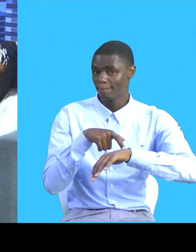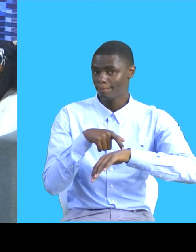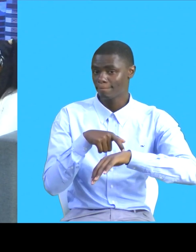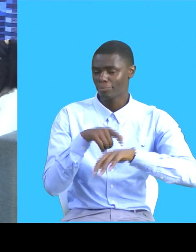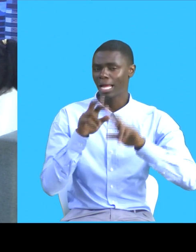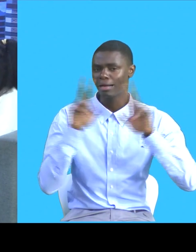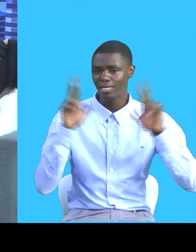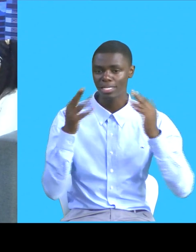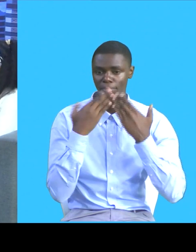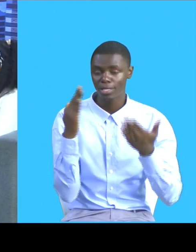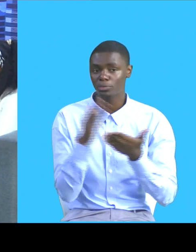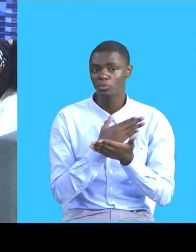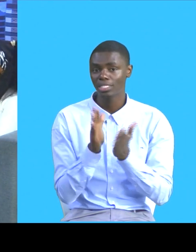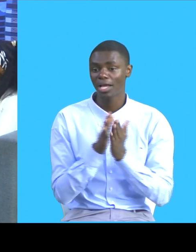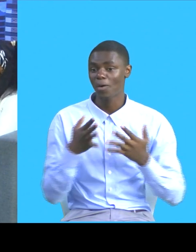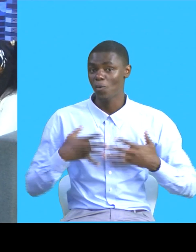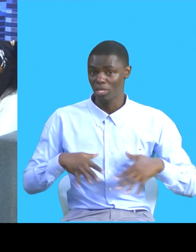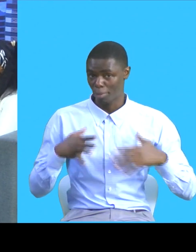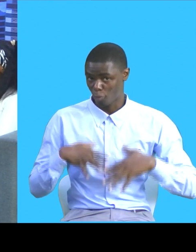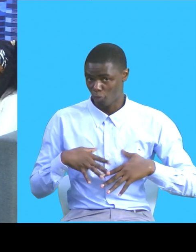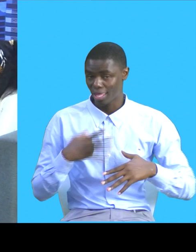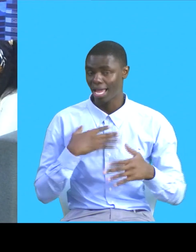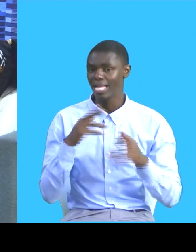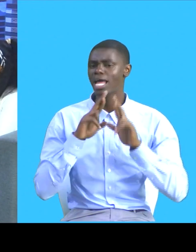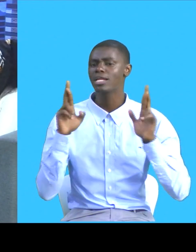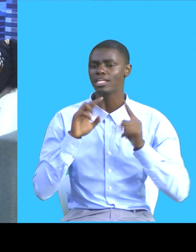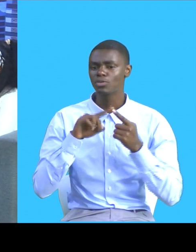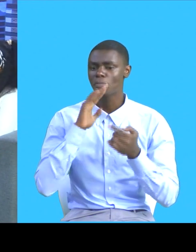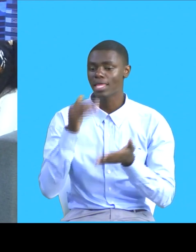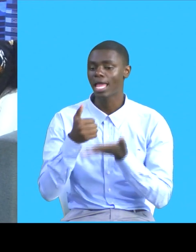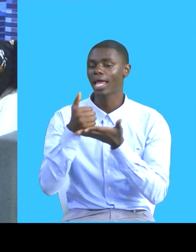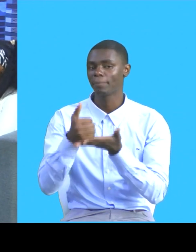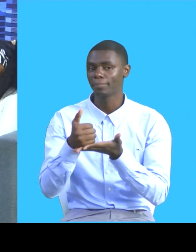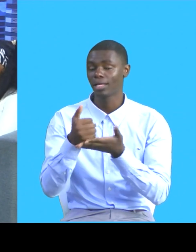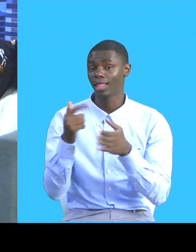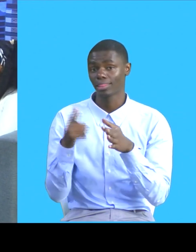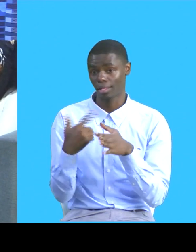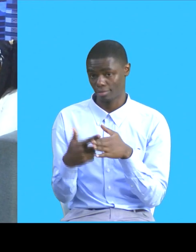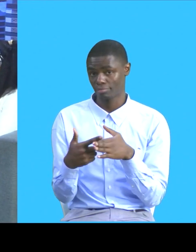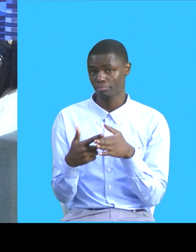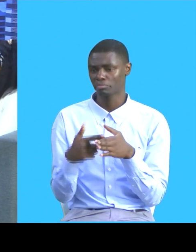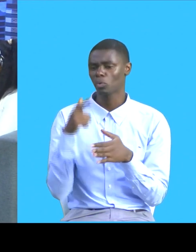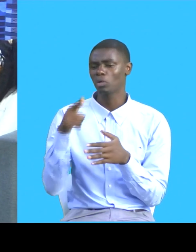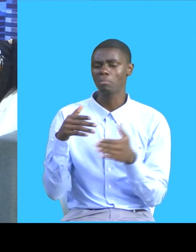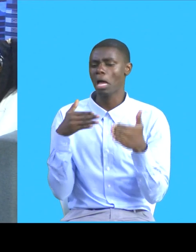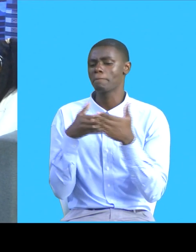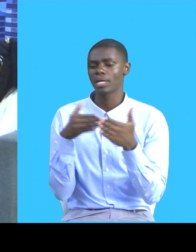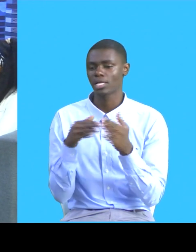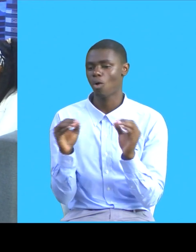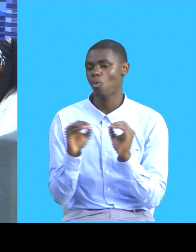are ready to share with people, and they are ready to be helped, then it won't be a barrier